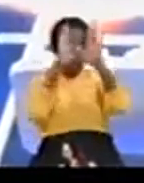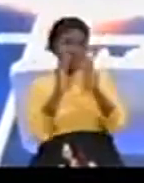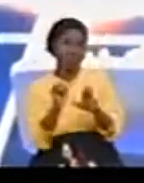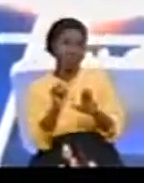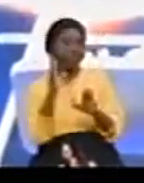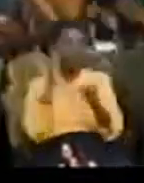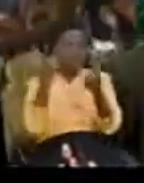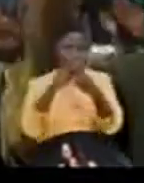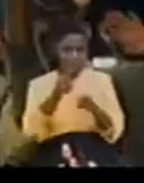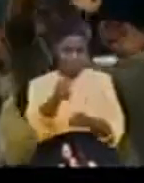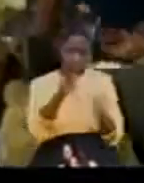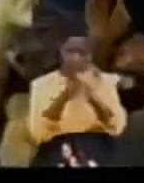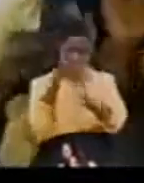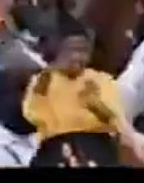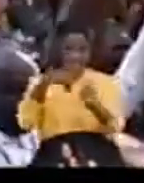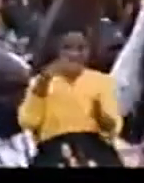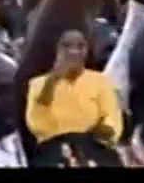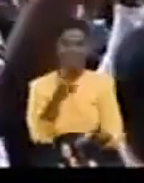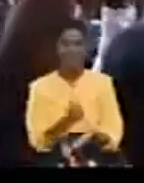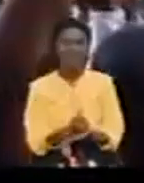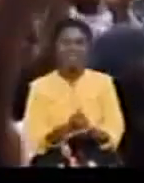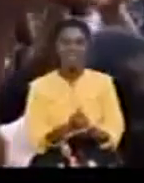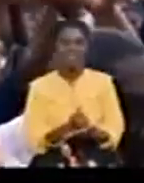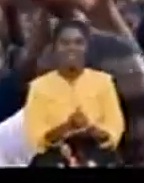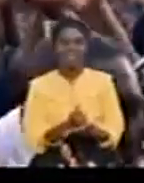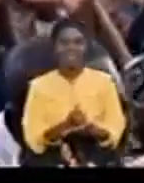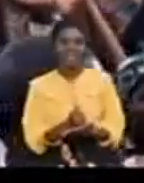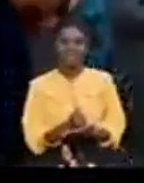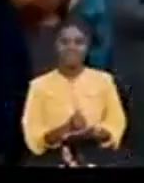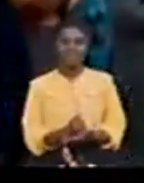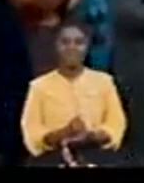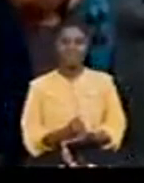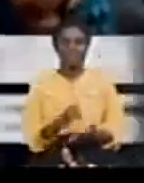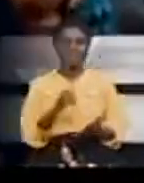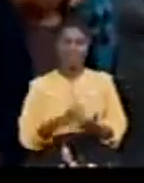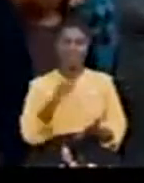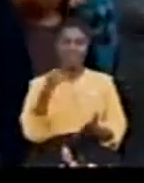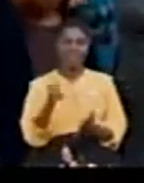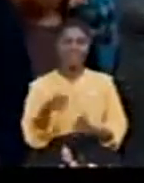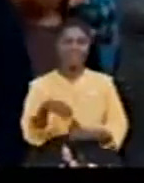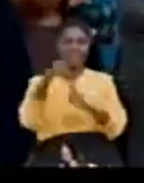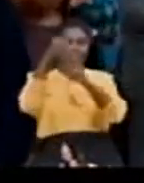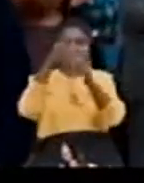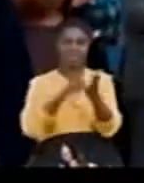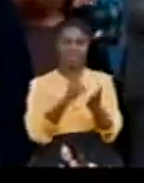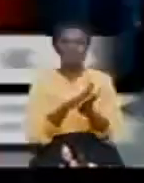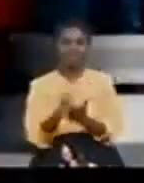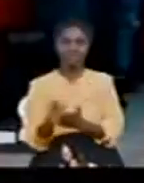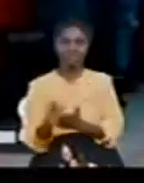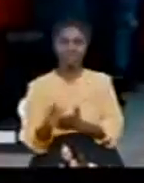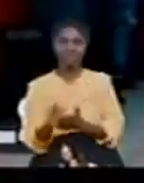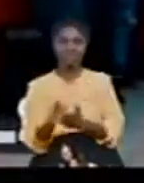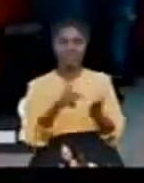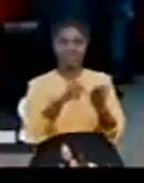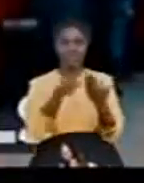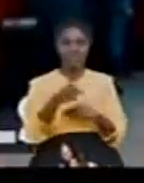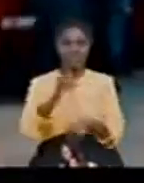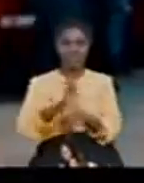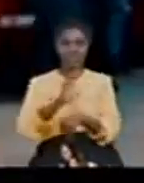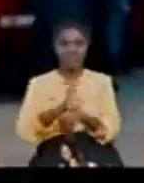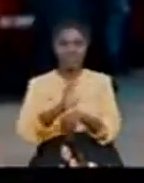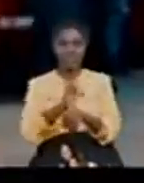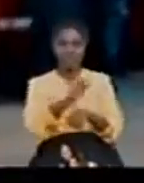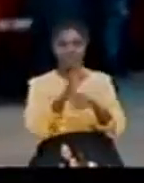come to you in Jesus' name. It's a special divine touch for ministers, church workers, and professionals at